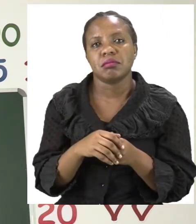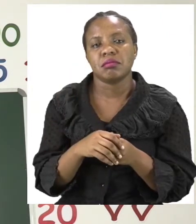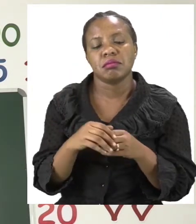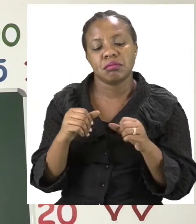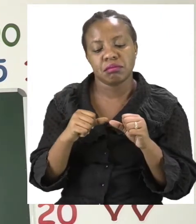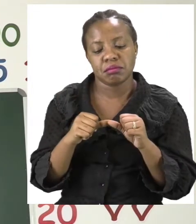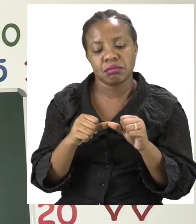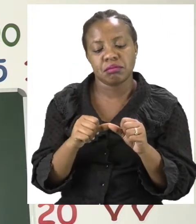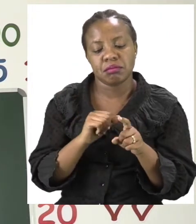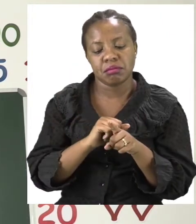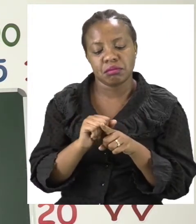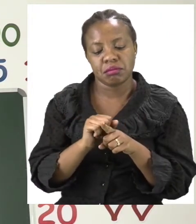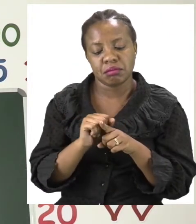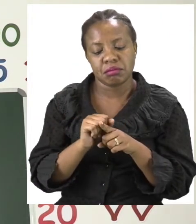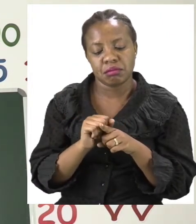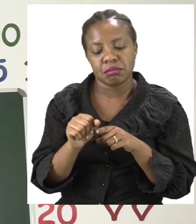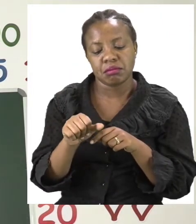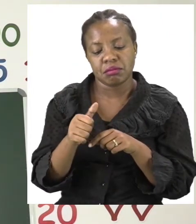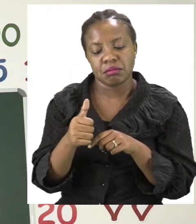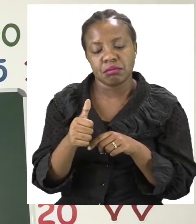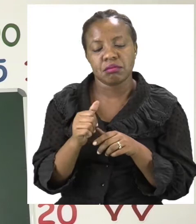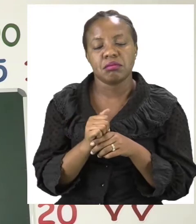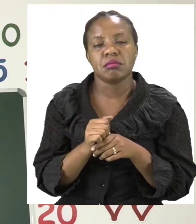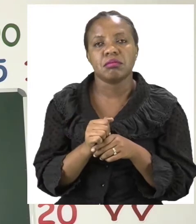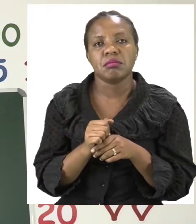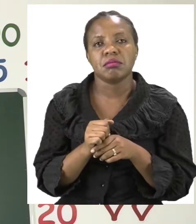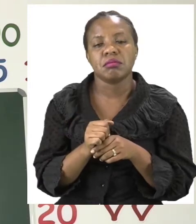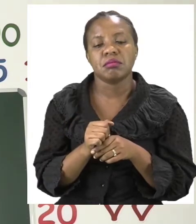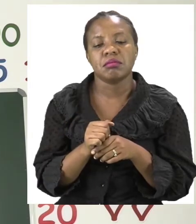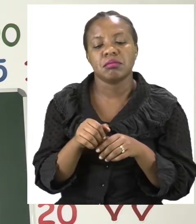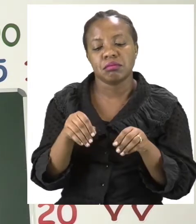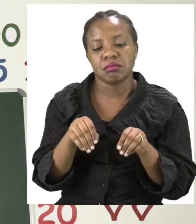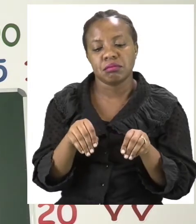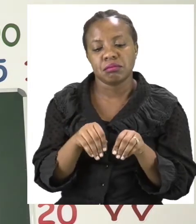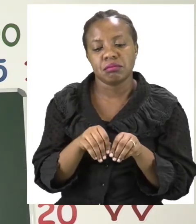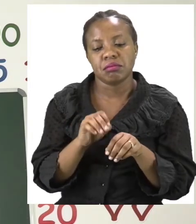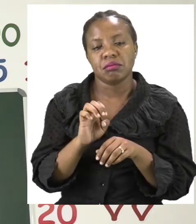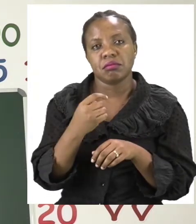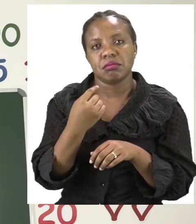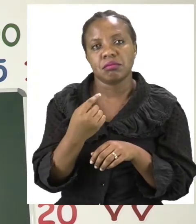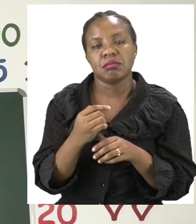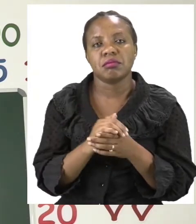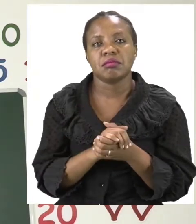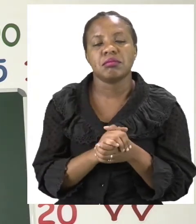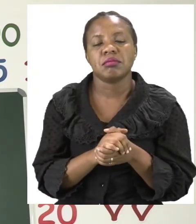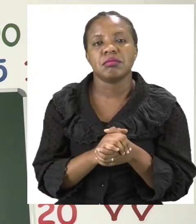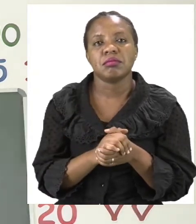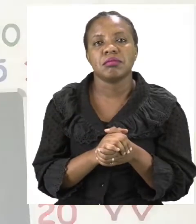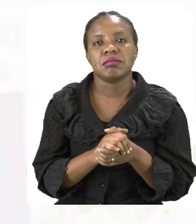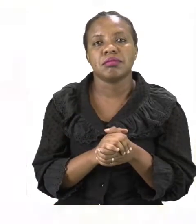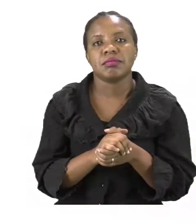continue practicing them and you're going to do the rest by yourself. But now let us take a look at the bottom of the